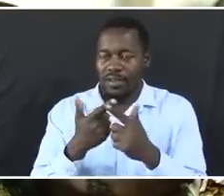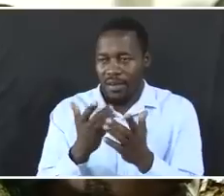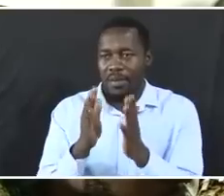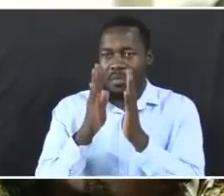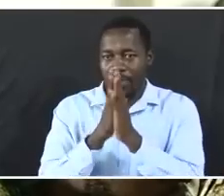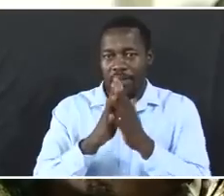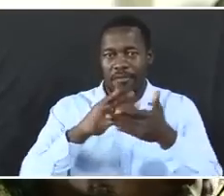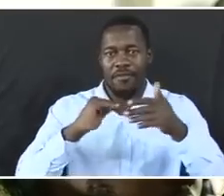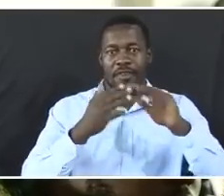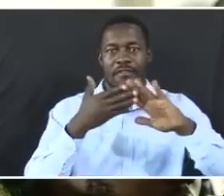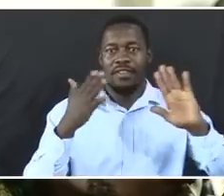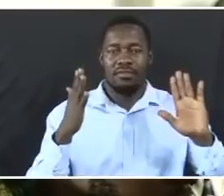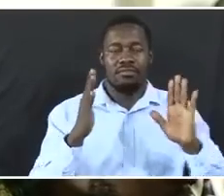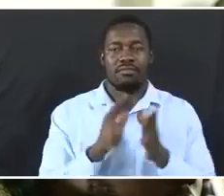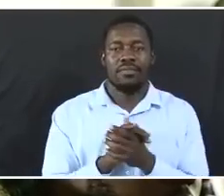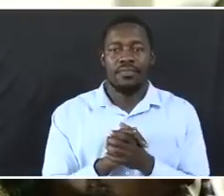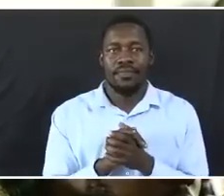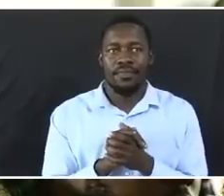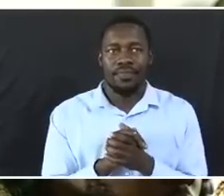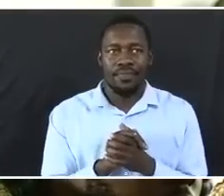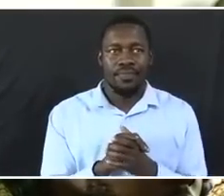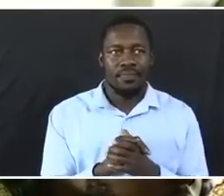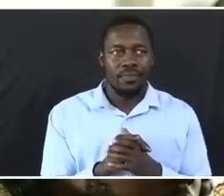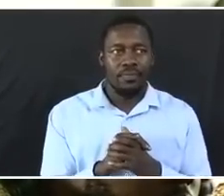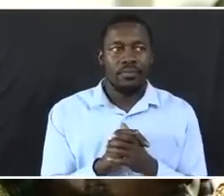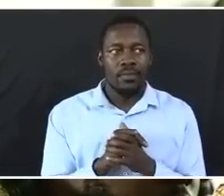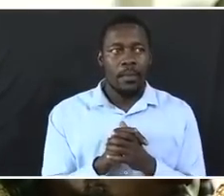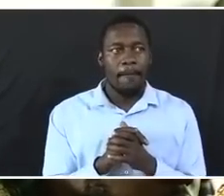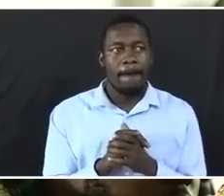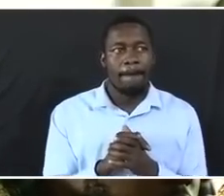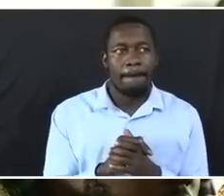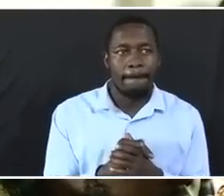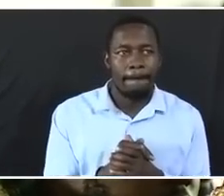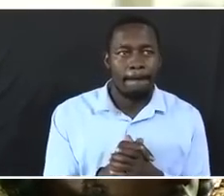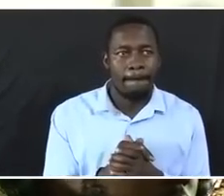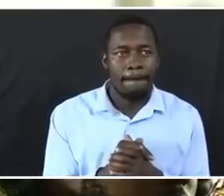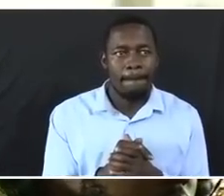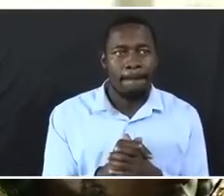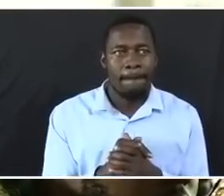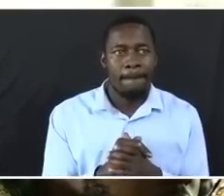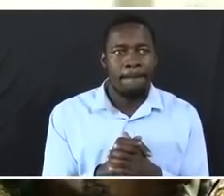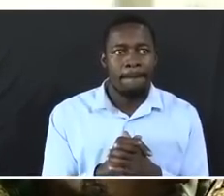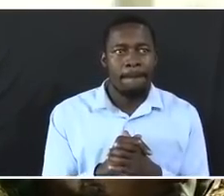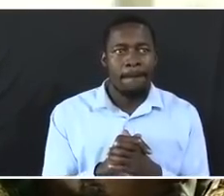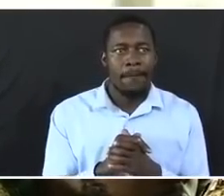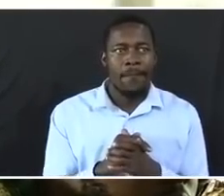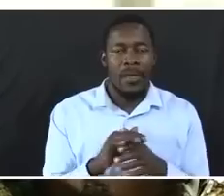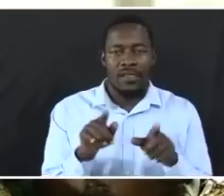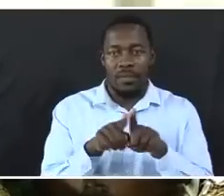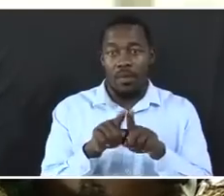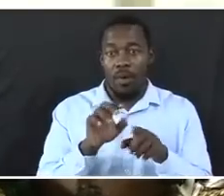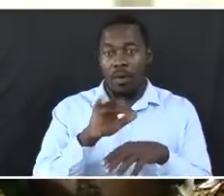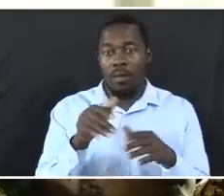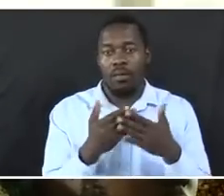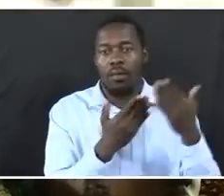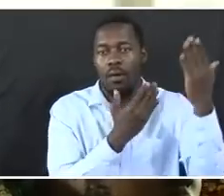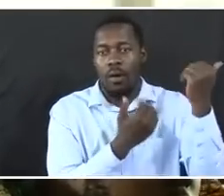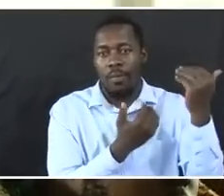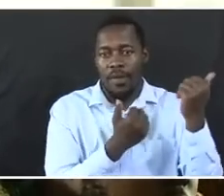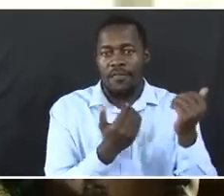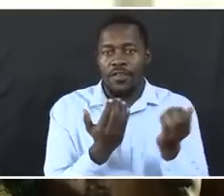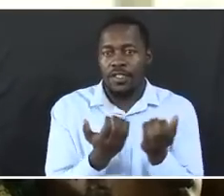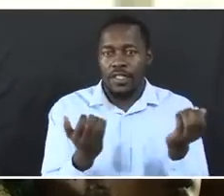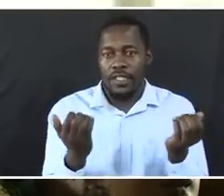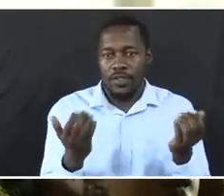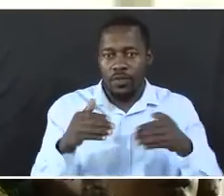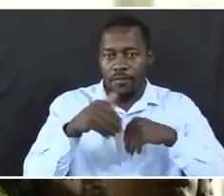we have our children, and we will just want them to have some good life, maybe in